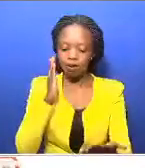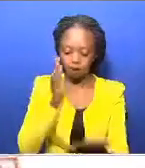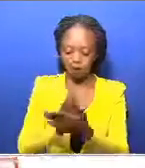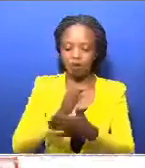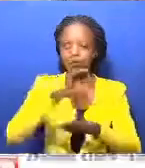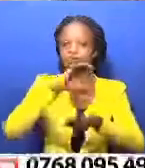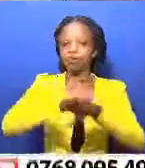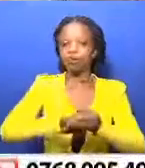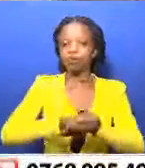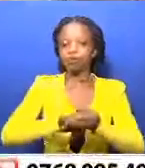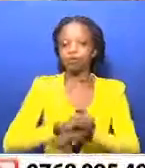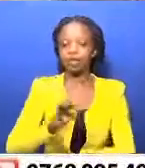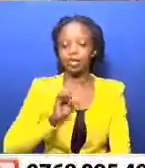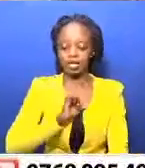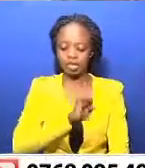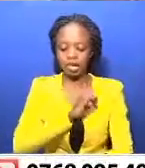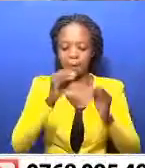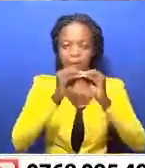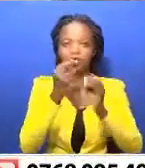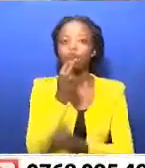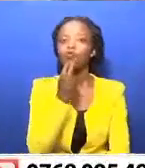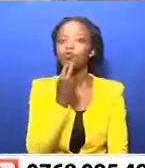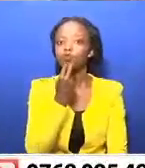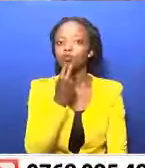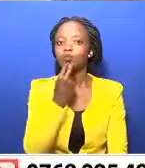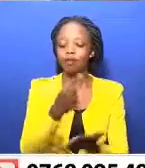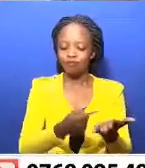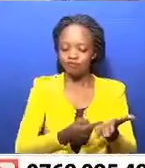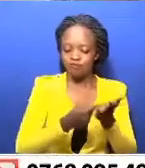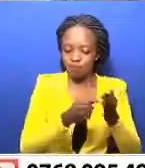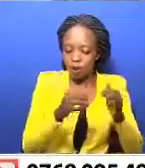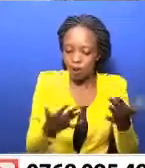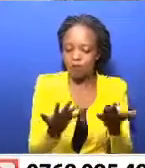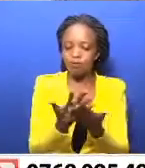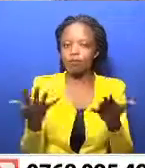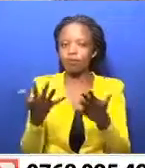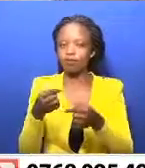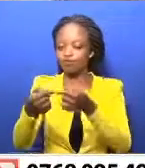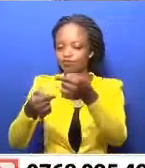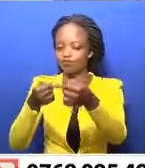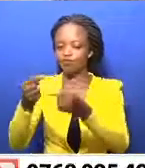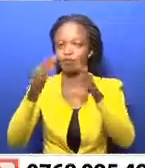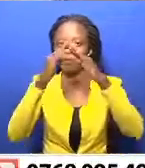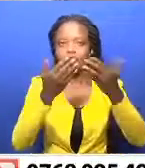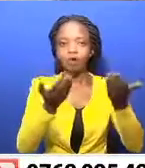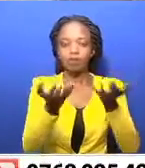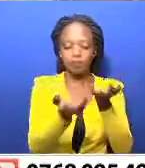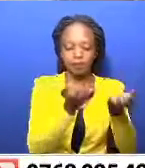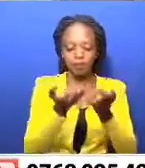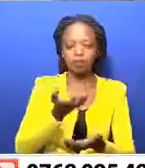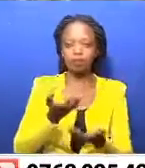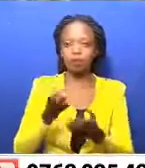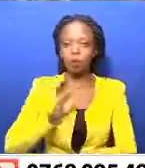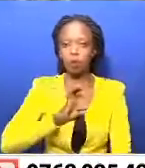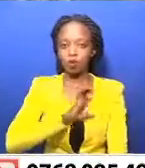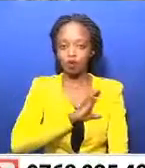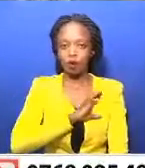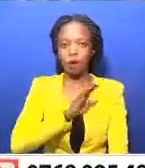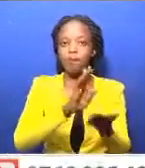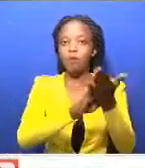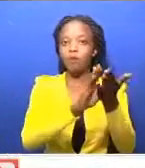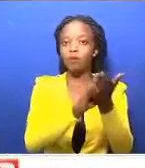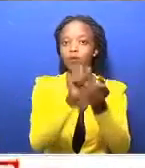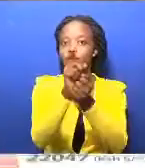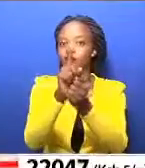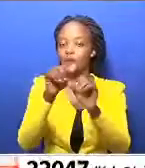imetendeka. Senate meets on Tuesday to discuss how the matter will be handled. House Business Committee is already proposing an